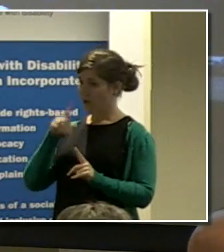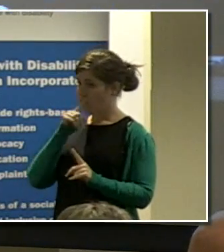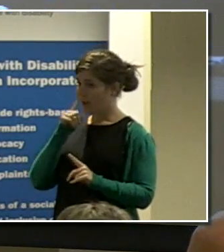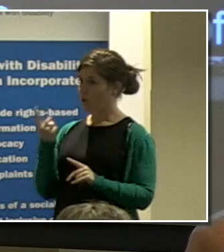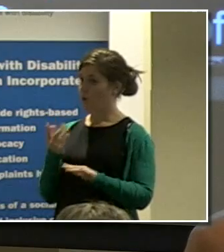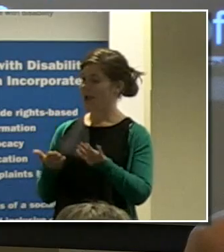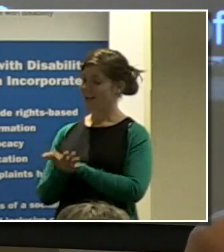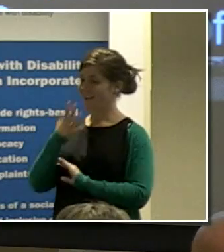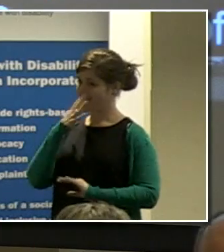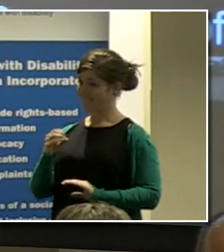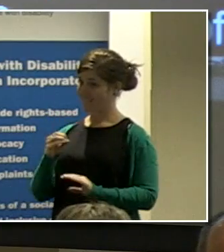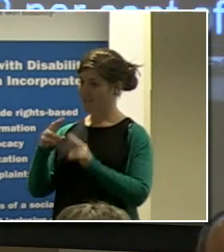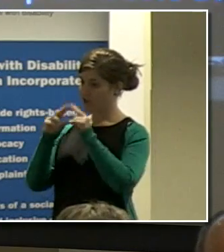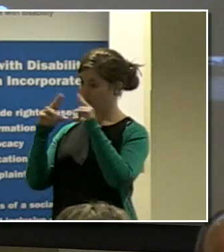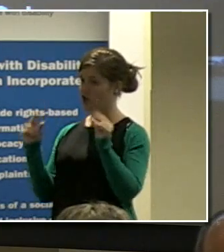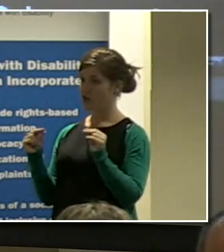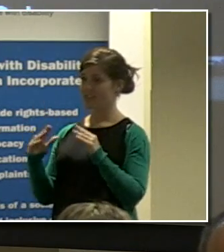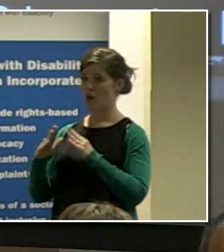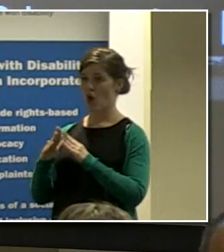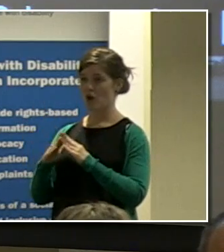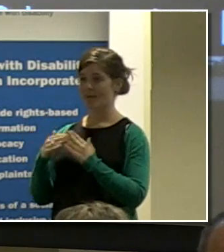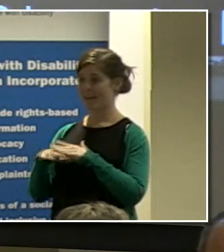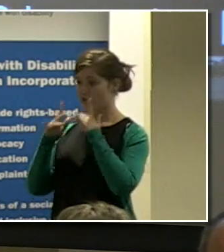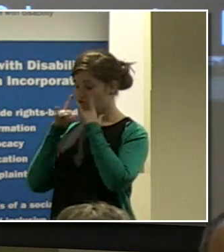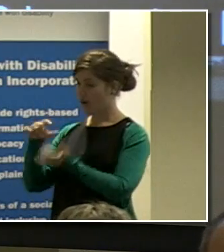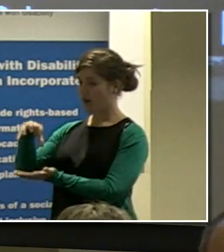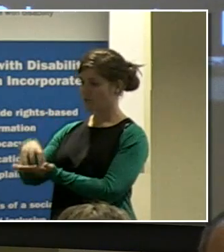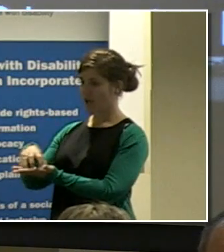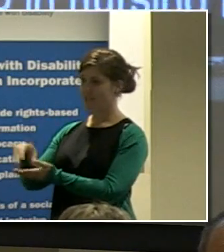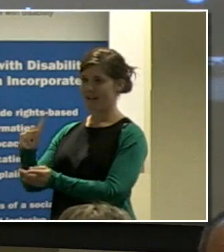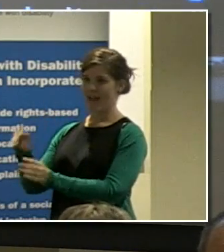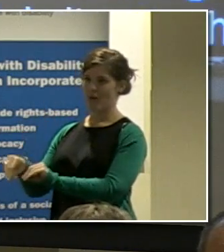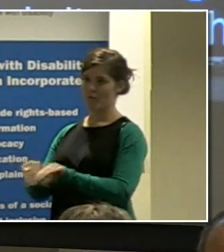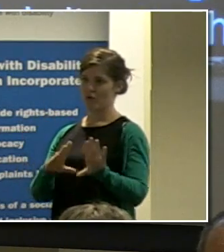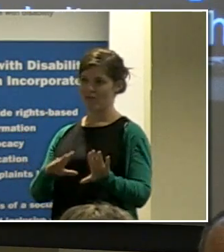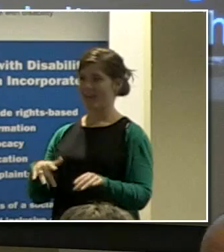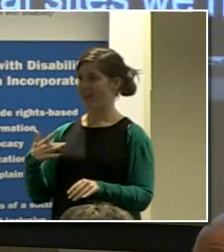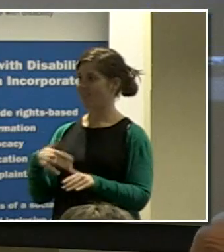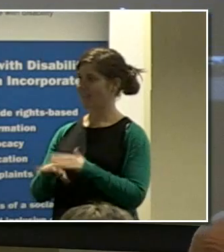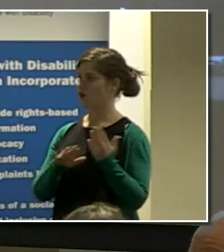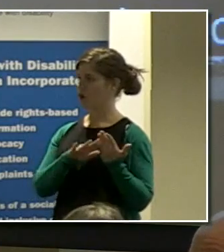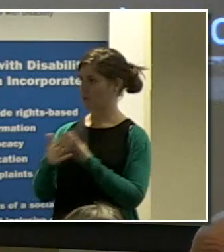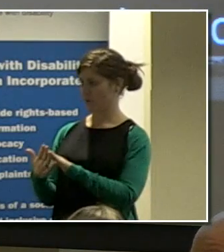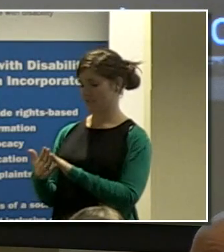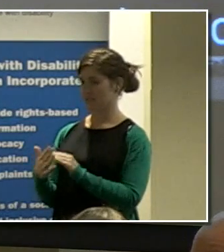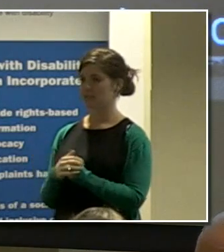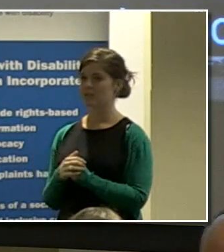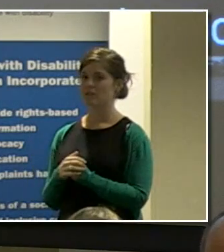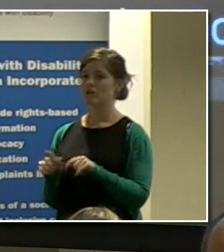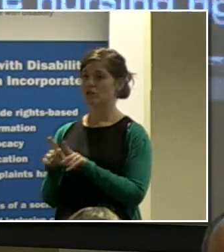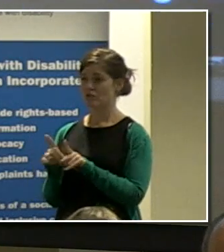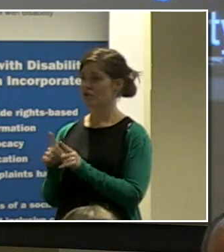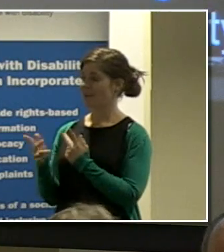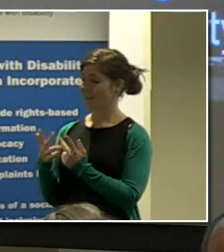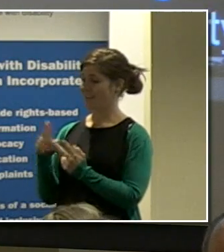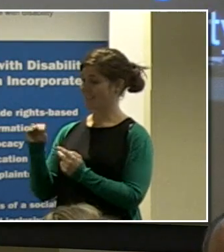50 in nursing homes in our trial sites we've got out of the nursing home and living in the community, and the other 10% include